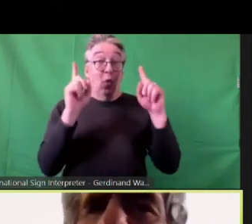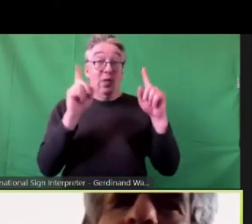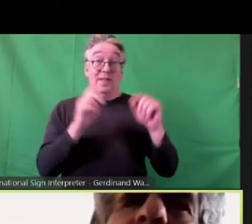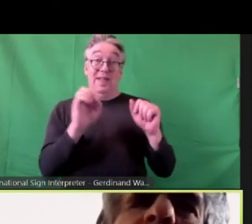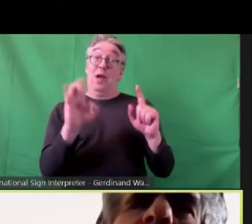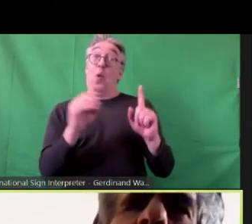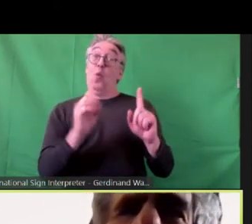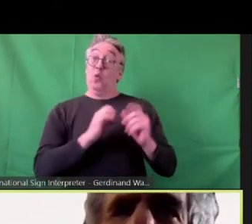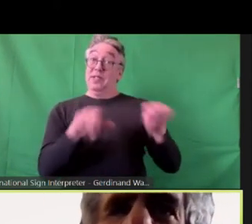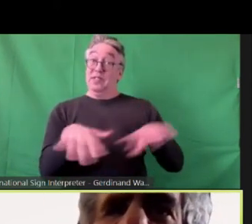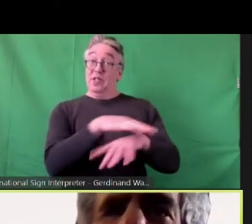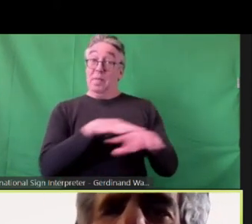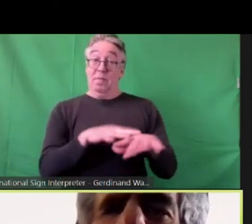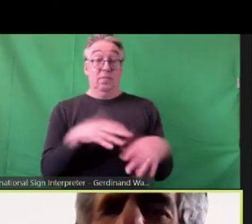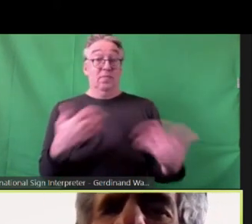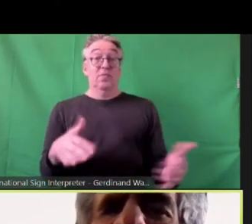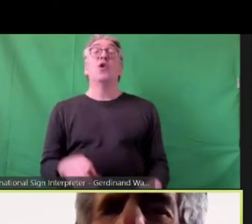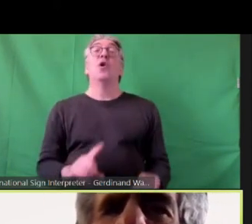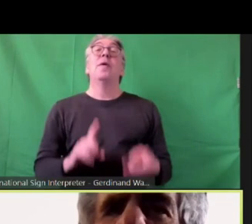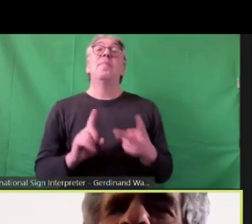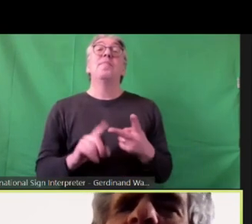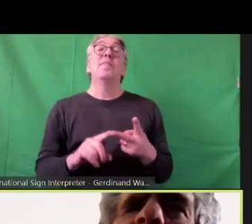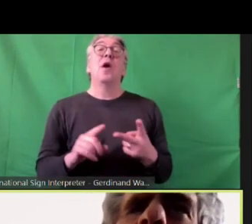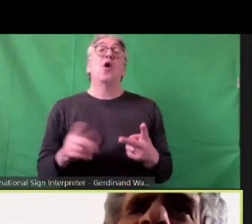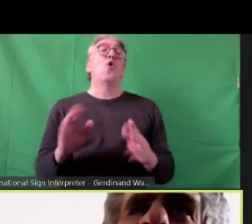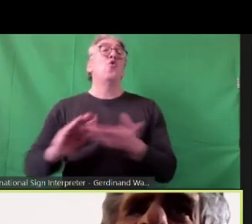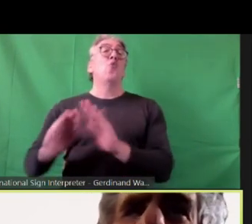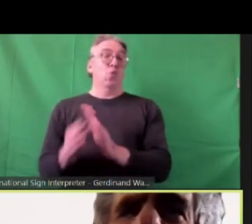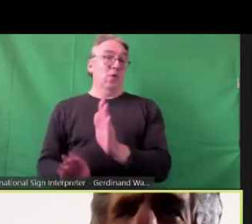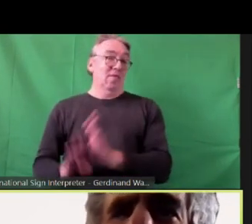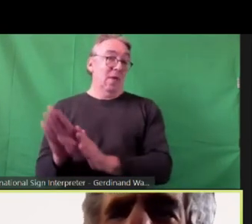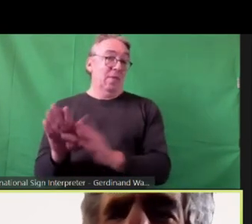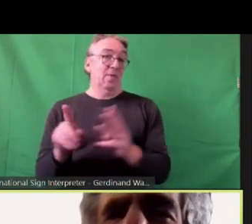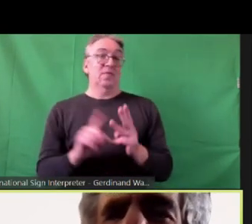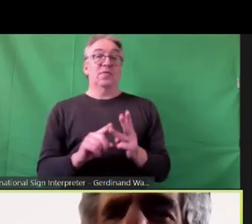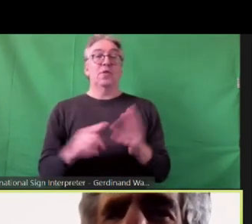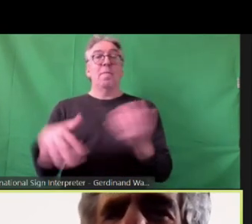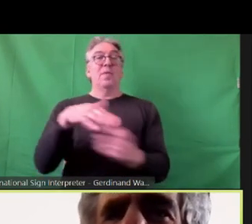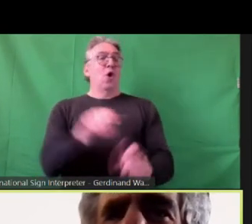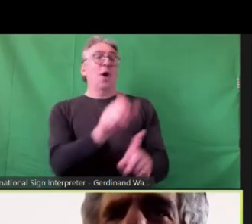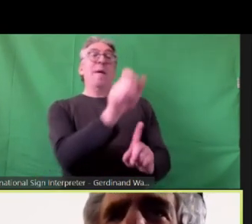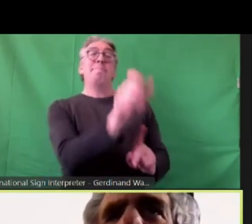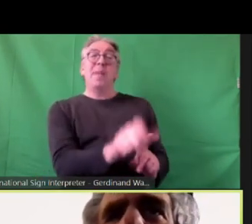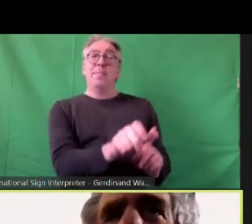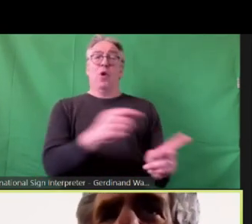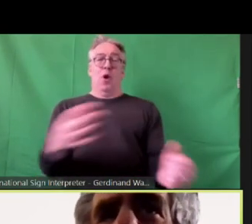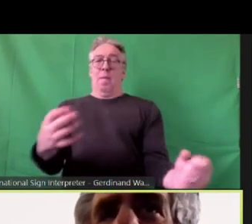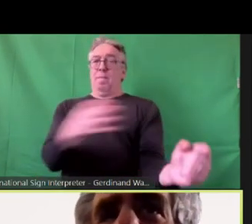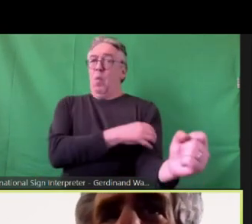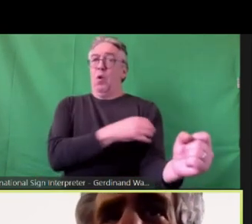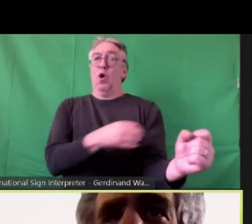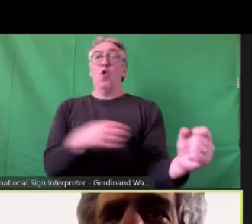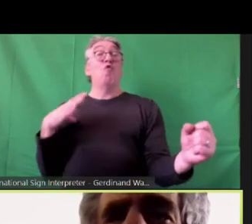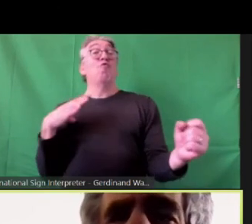about community development, hub developments, the mix of people power and volunteering, and family